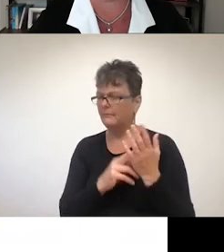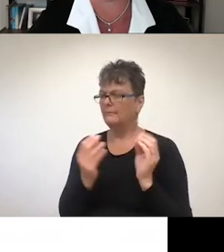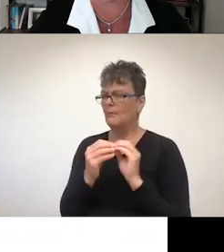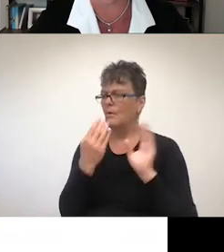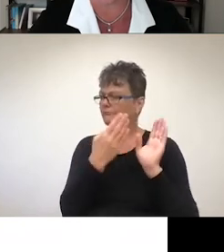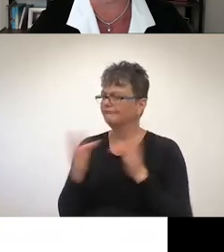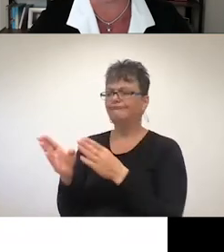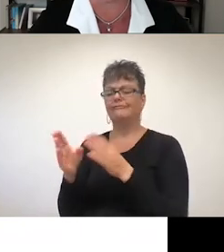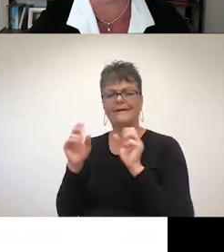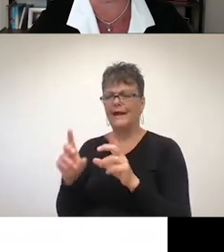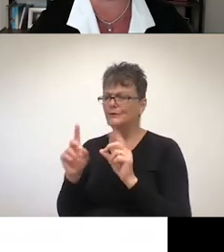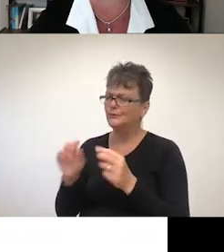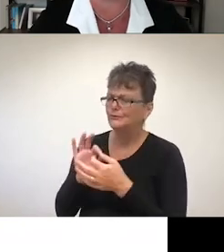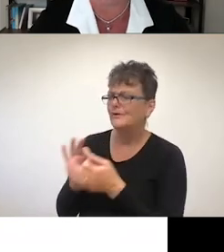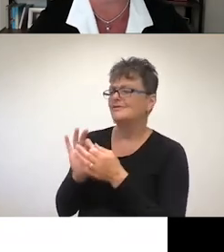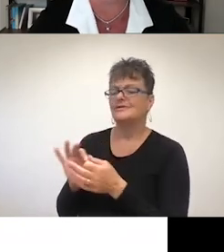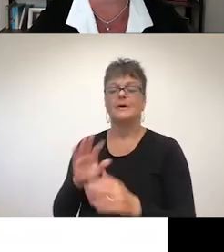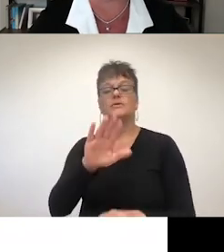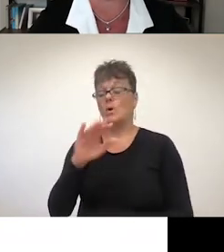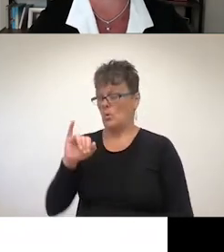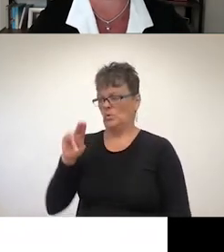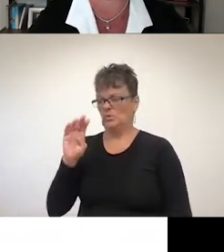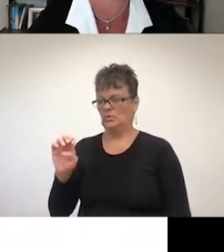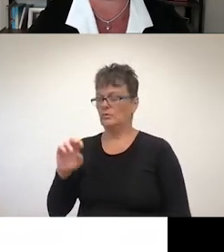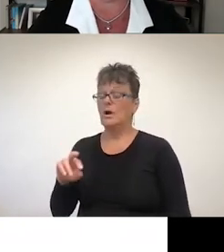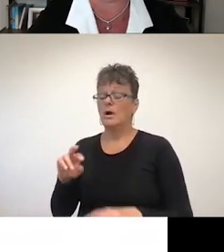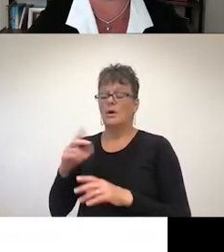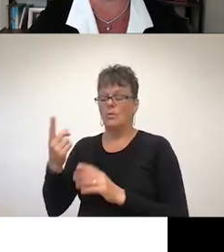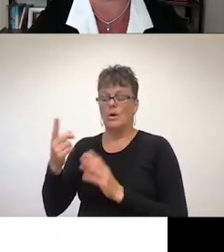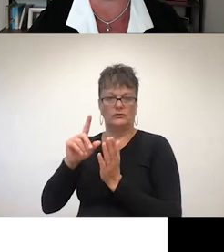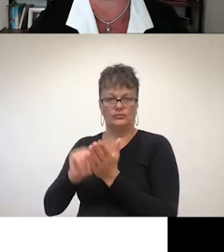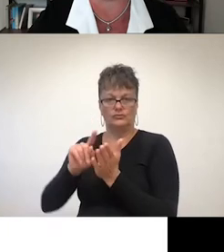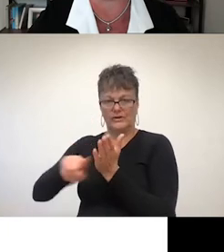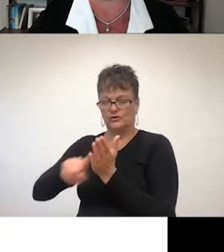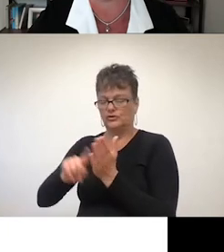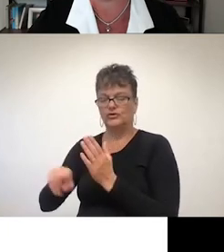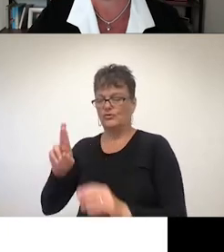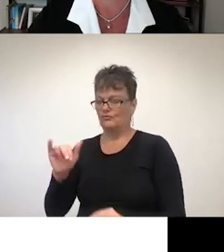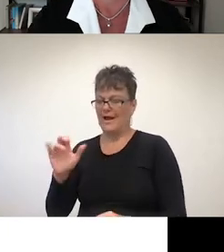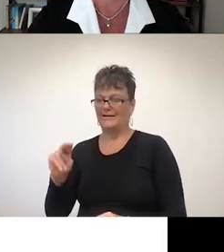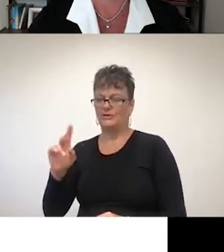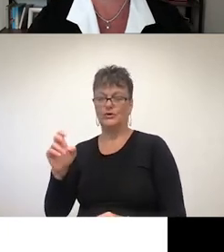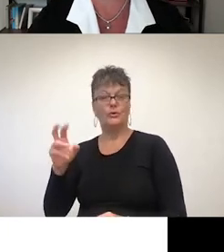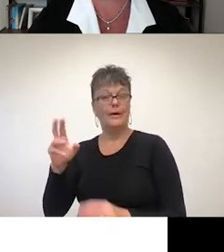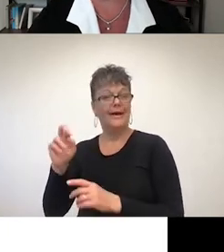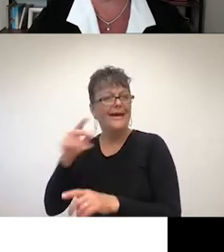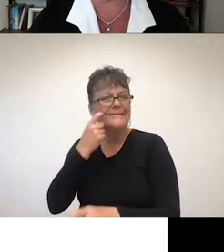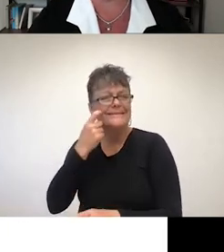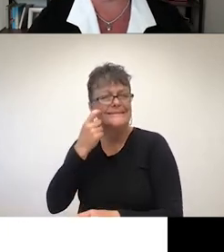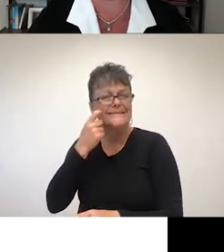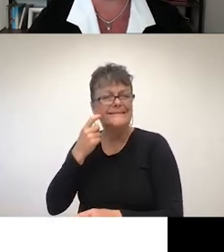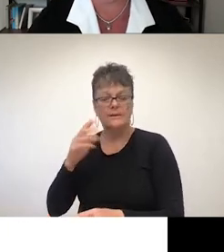fascinating new study that just came out in June from Brian Dewsbury and colleagues, who I introduced you to a few minutes ago. Their